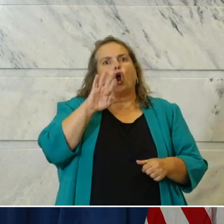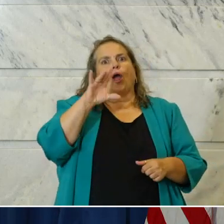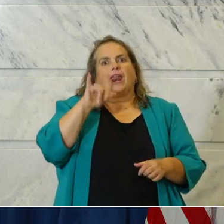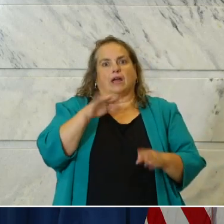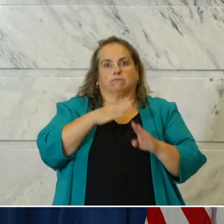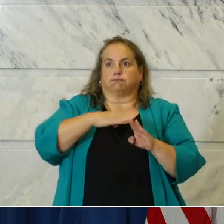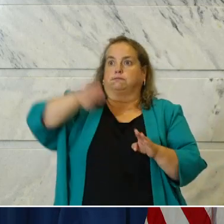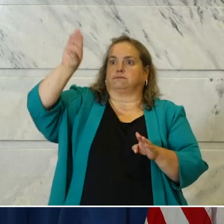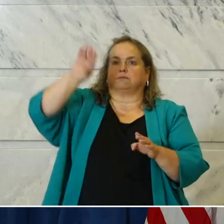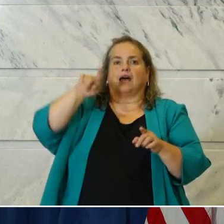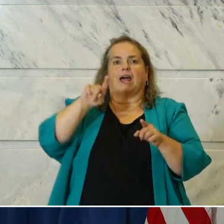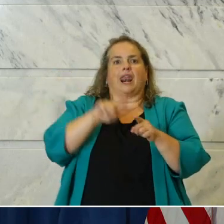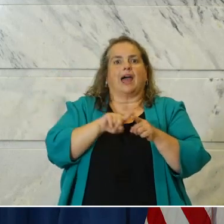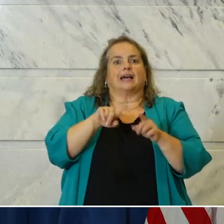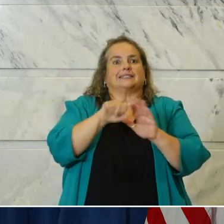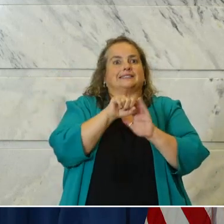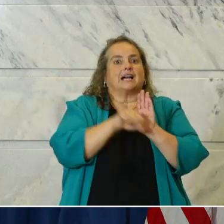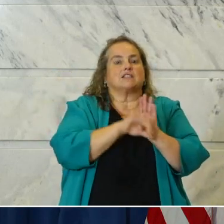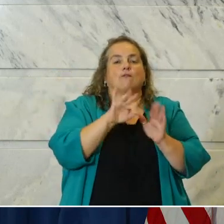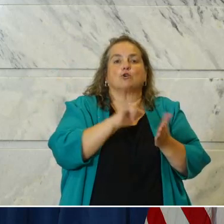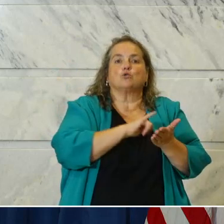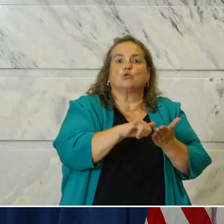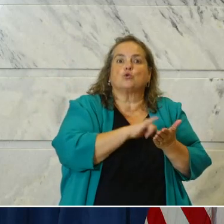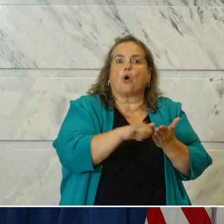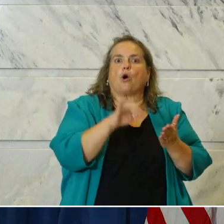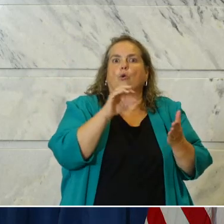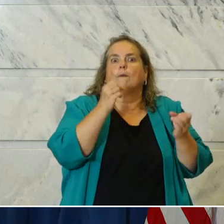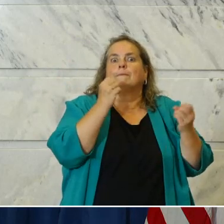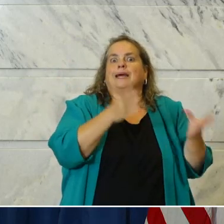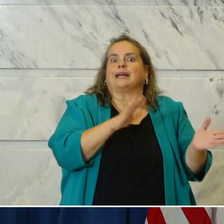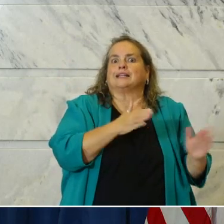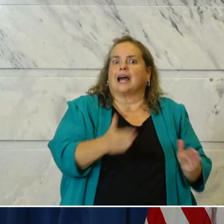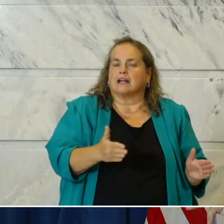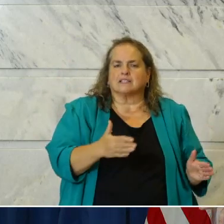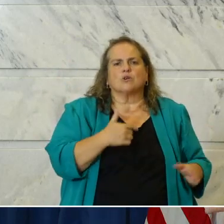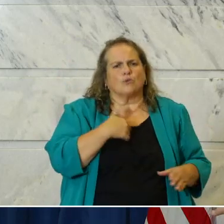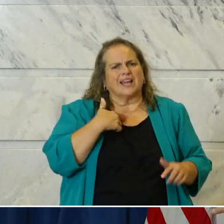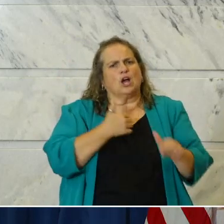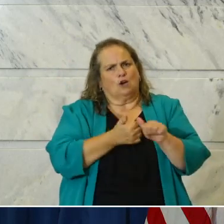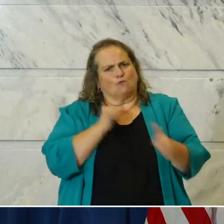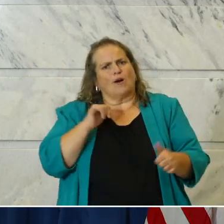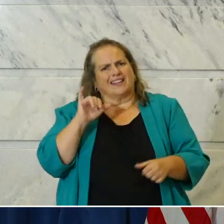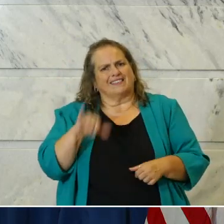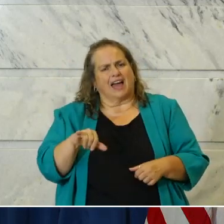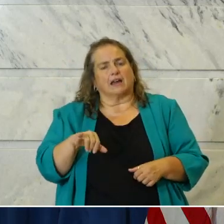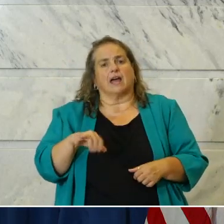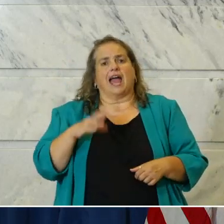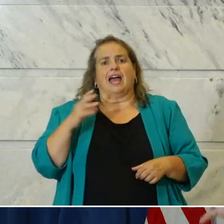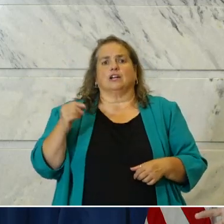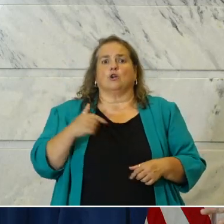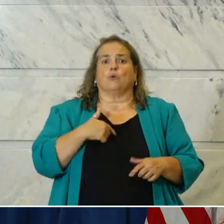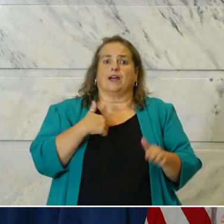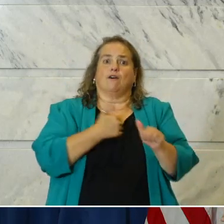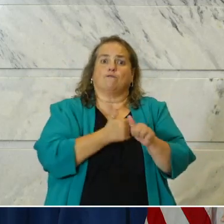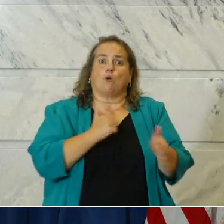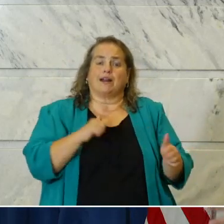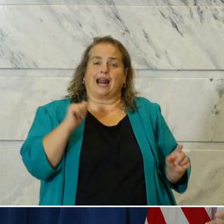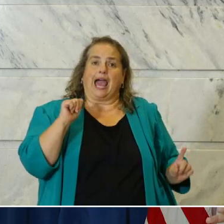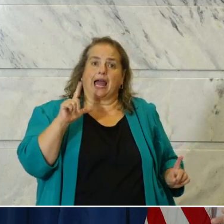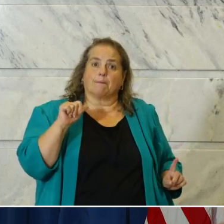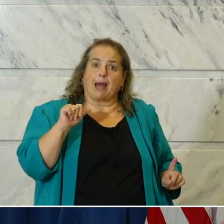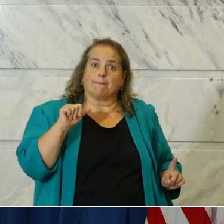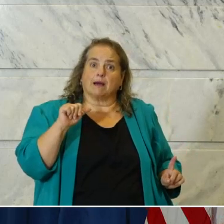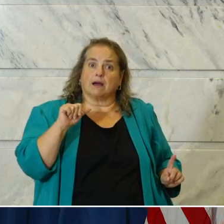We've avoided what we have seen in Florida and Texas and Alabama, which is taking so many lives later in